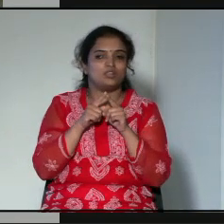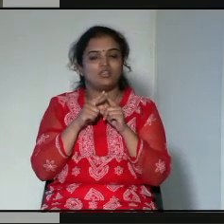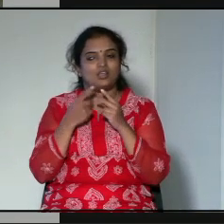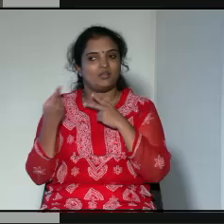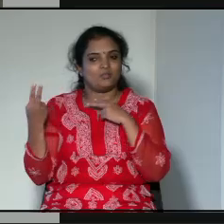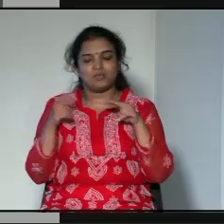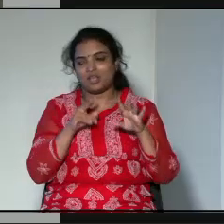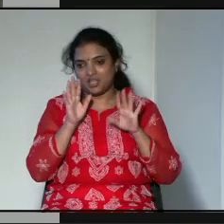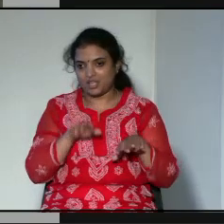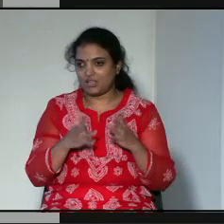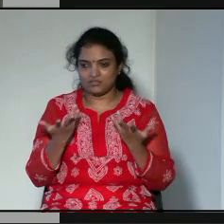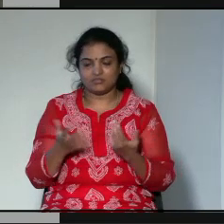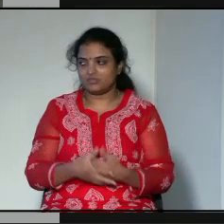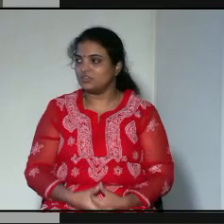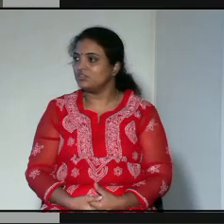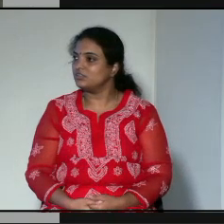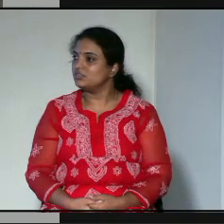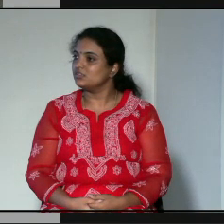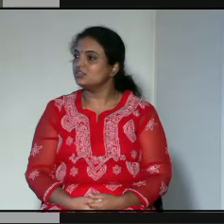together.